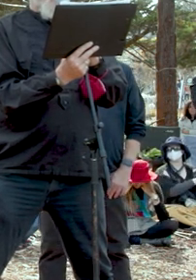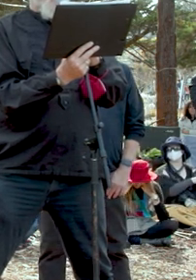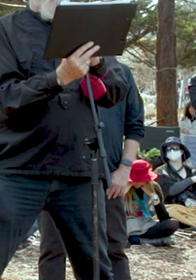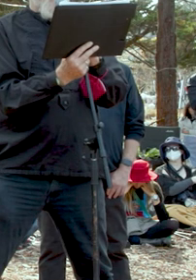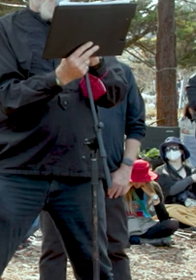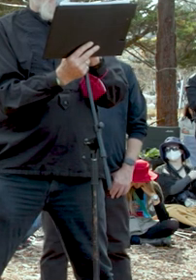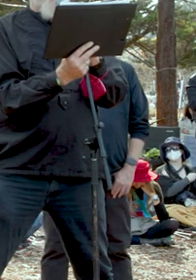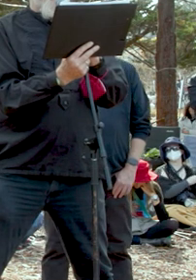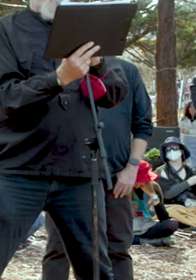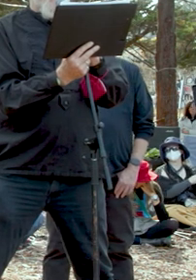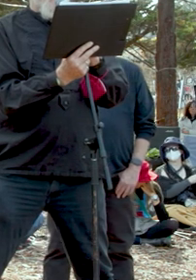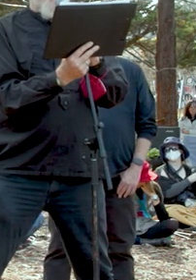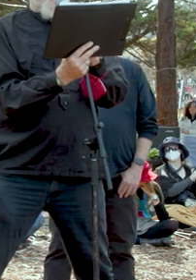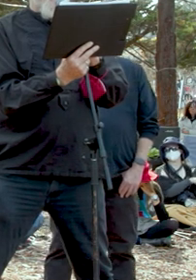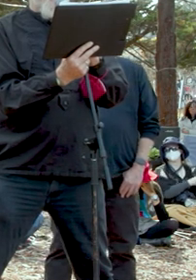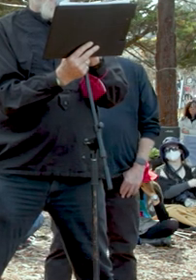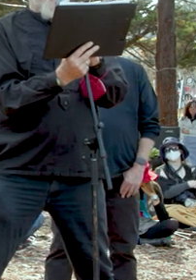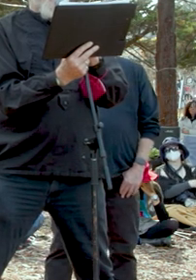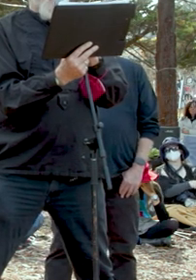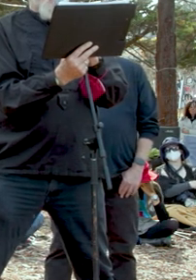Winston Walden Mason.